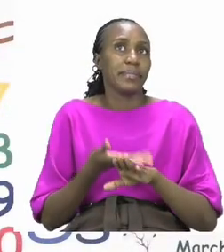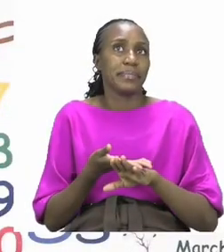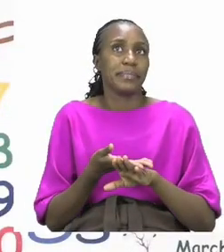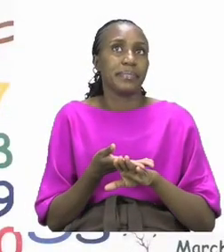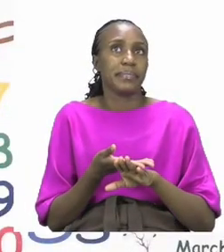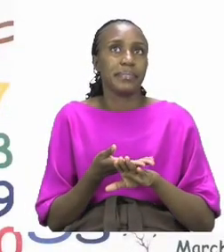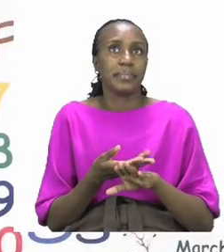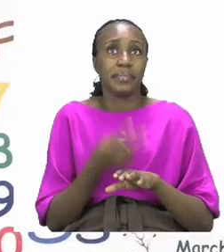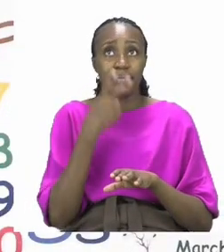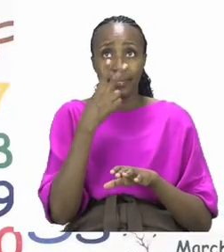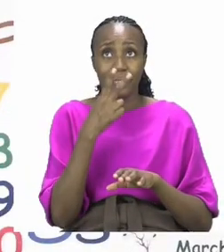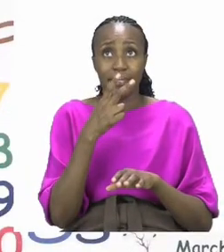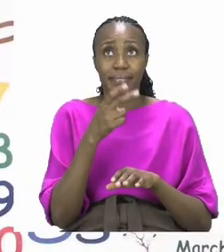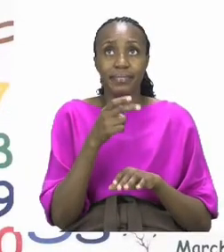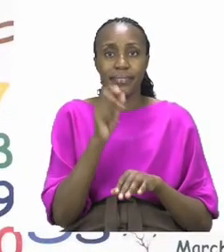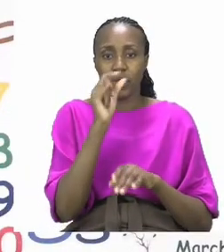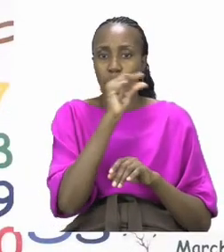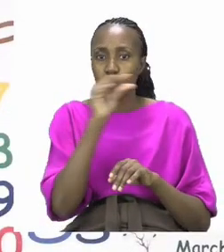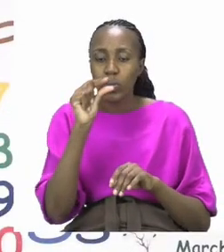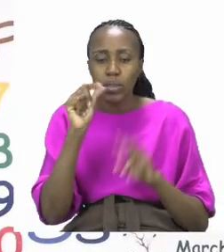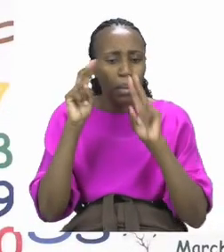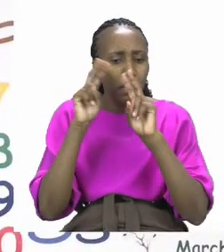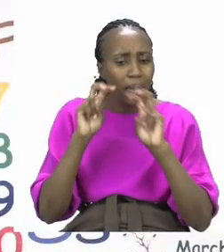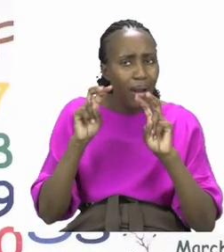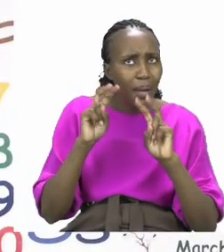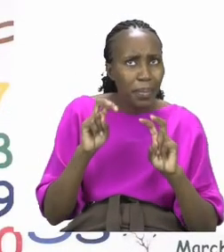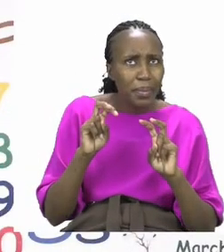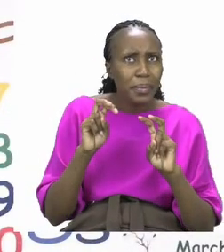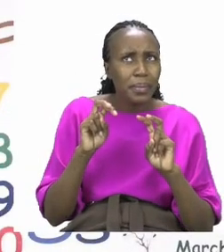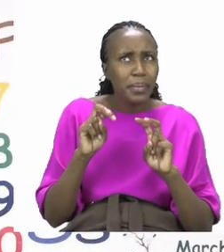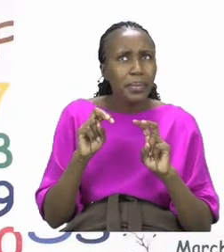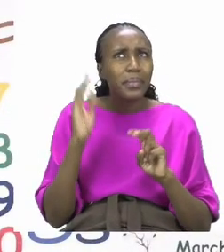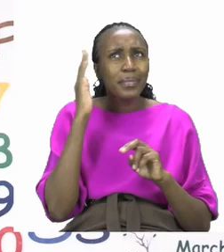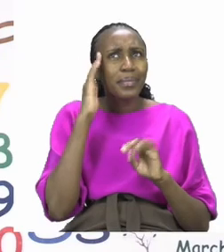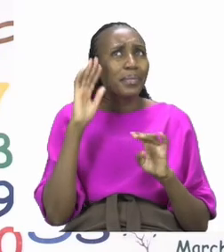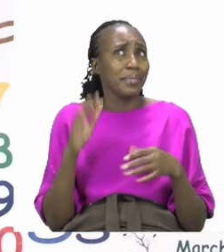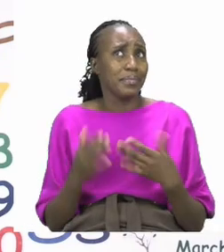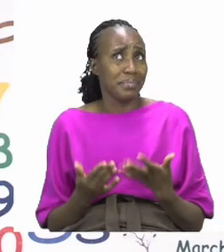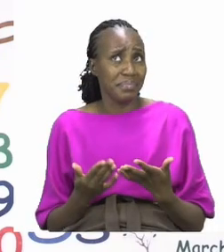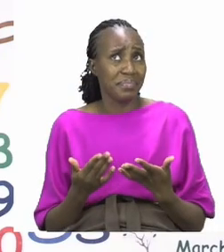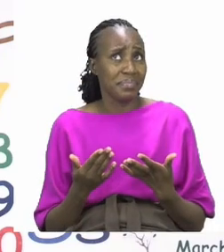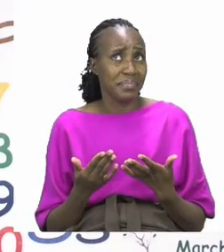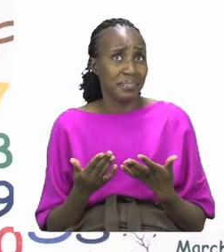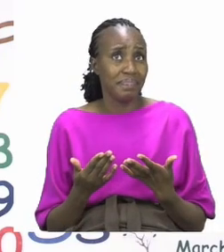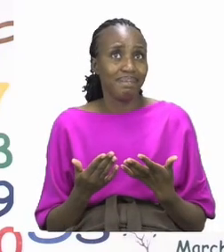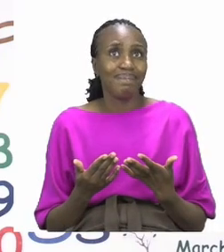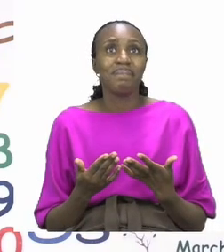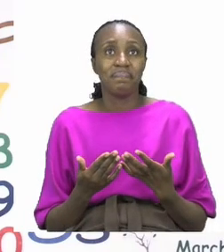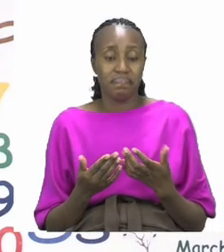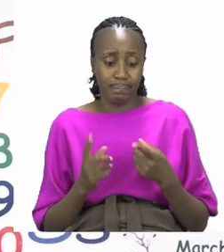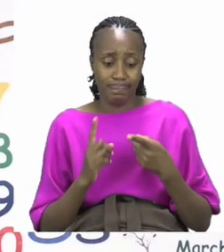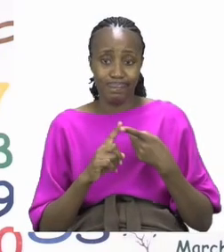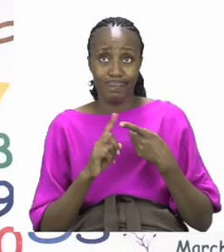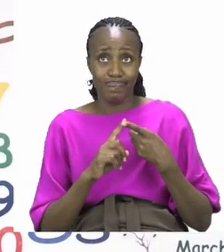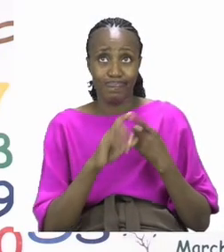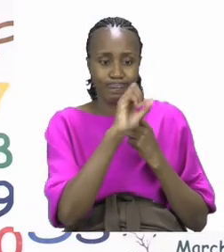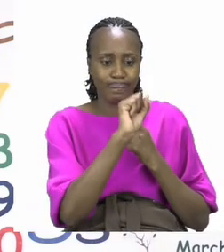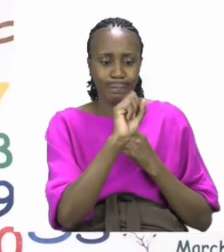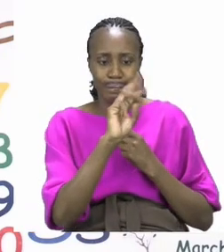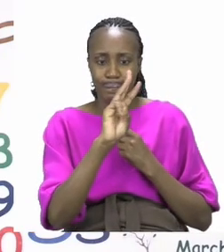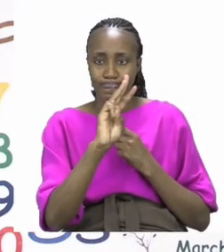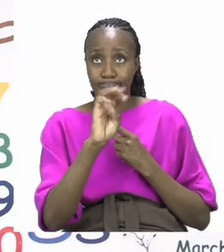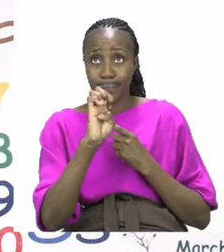word search. So, we know how to start a word search. The first thing is we need to look at the first